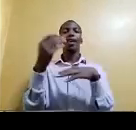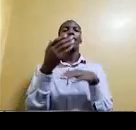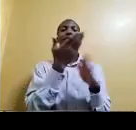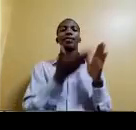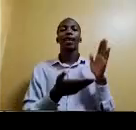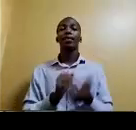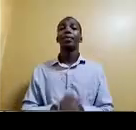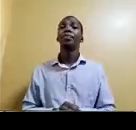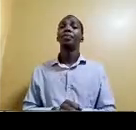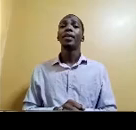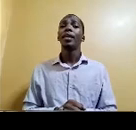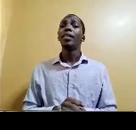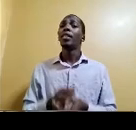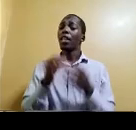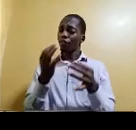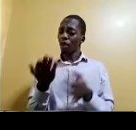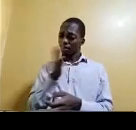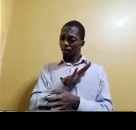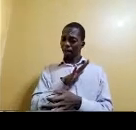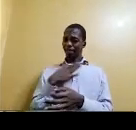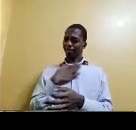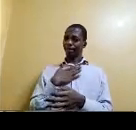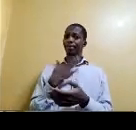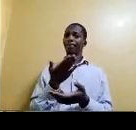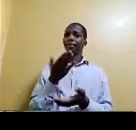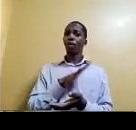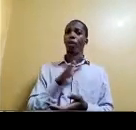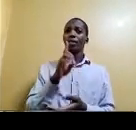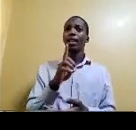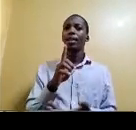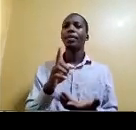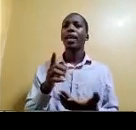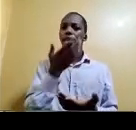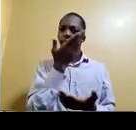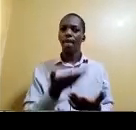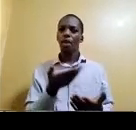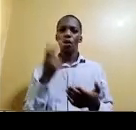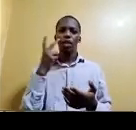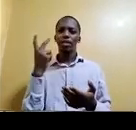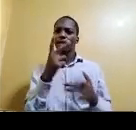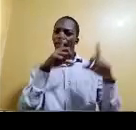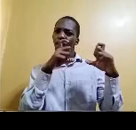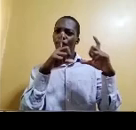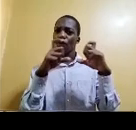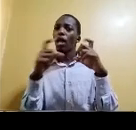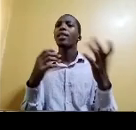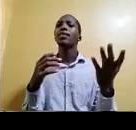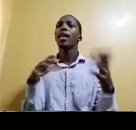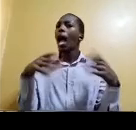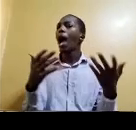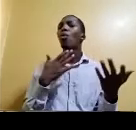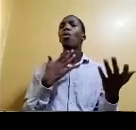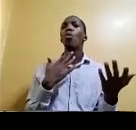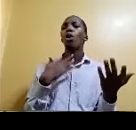And just one, if you can go back one slide, just to, here you will see the photographs that we show there is how we want to add value to